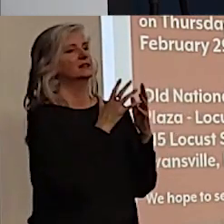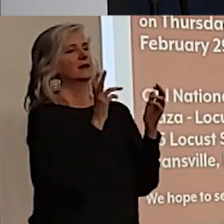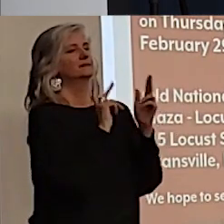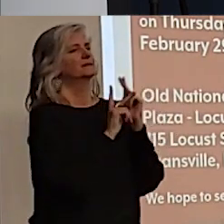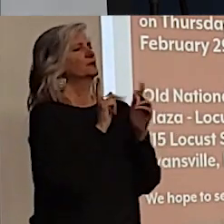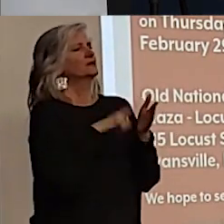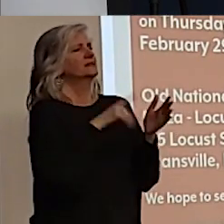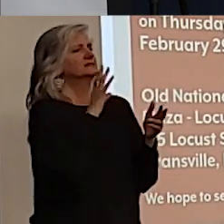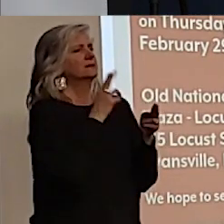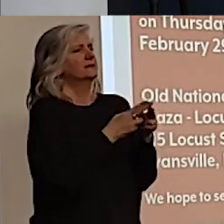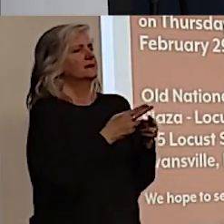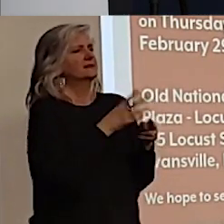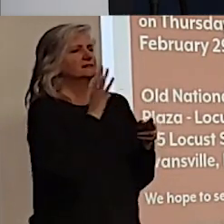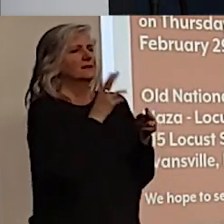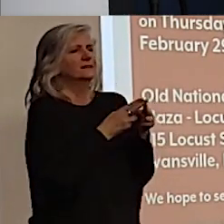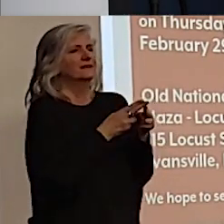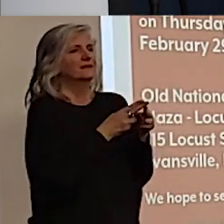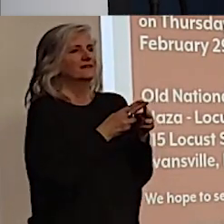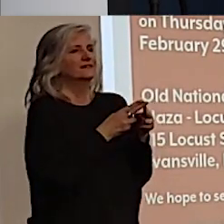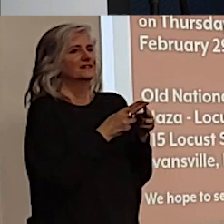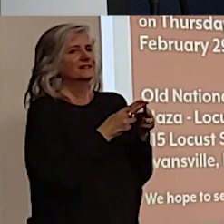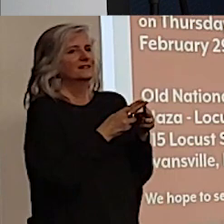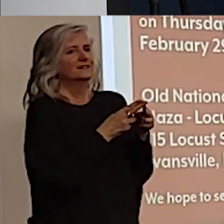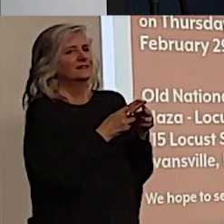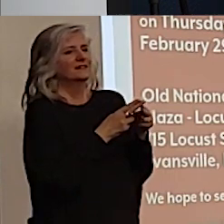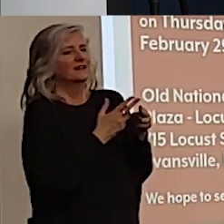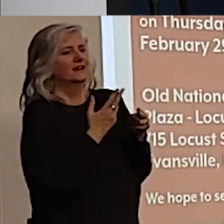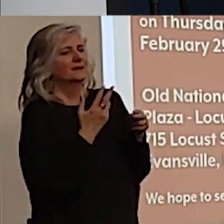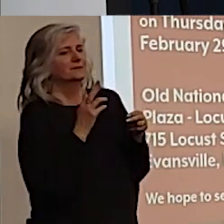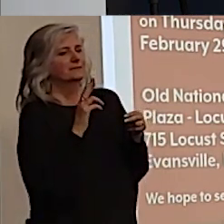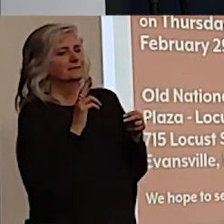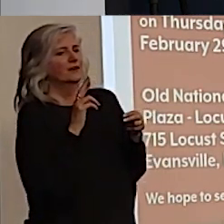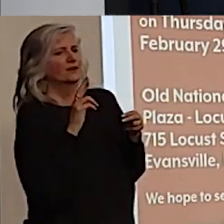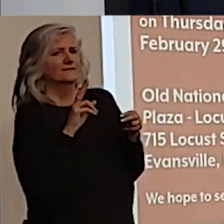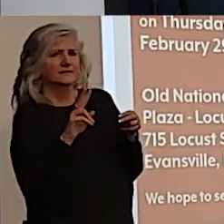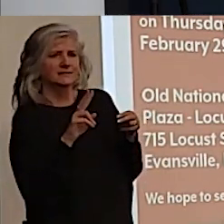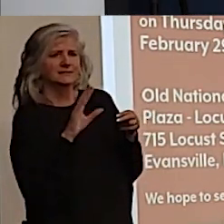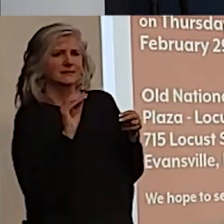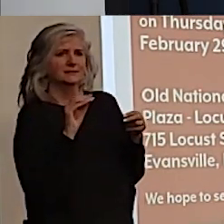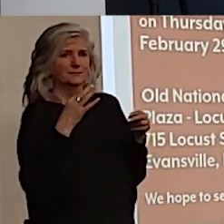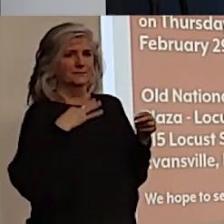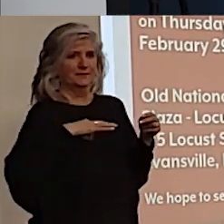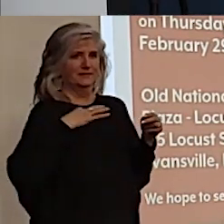about? They were talking about ROEs and profits and executive compensation.